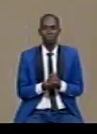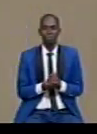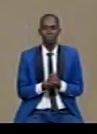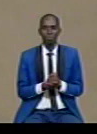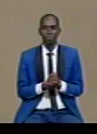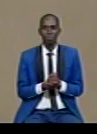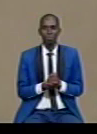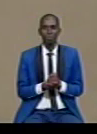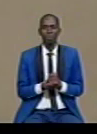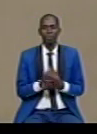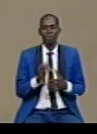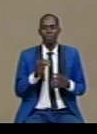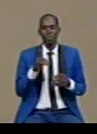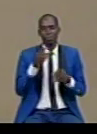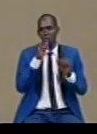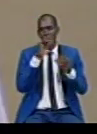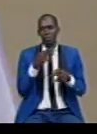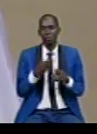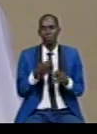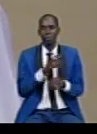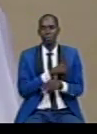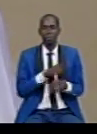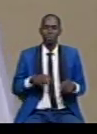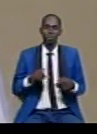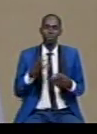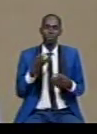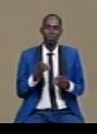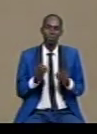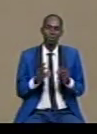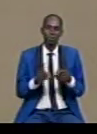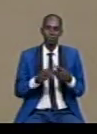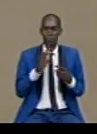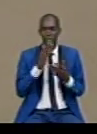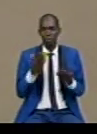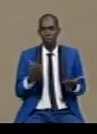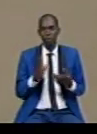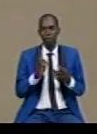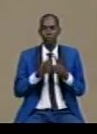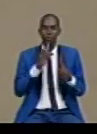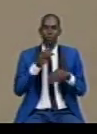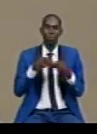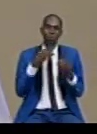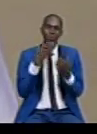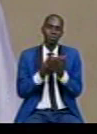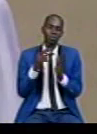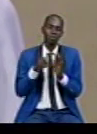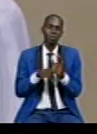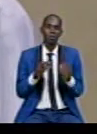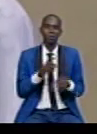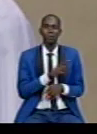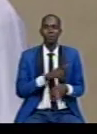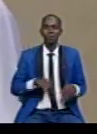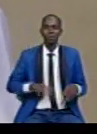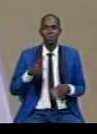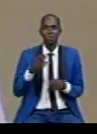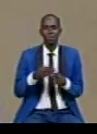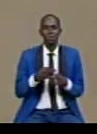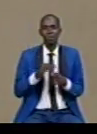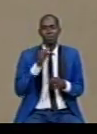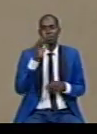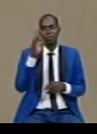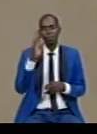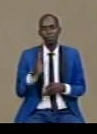I bless the name of the Lord for the privilege to be here tonight to talk about the goodness of the Lord. My name is Pastor Abba